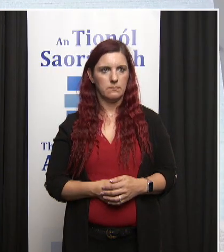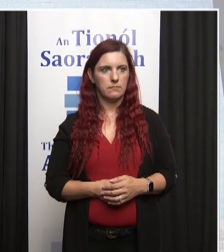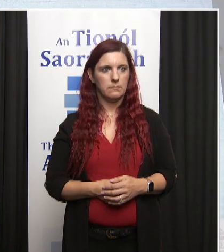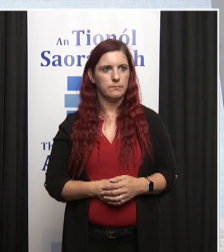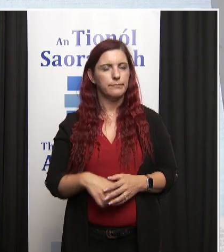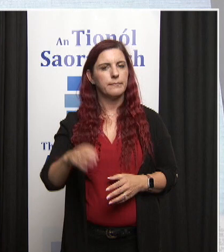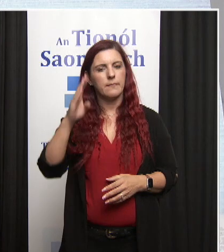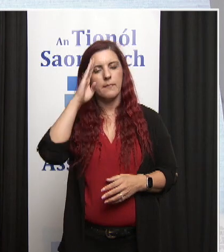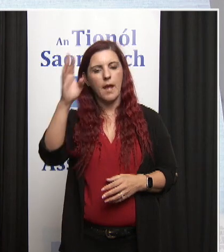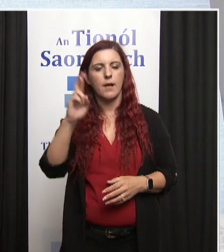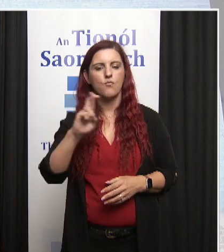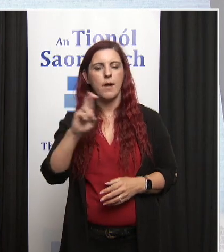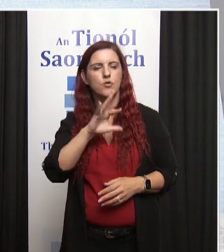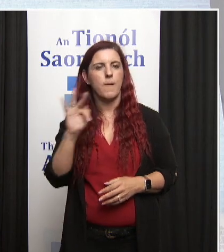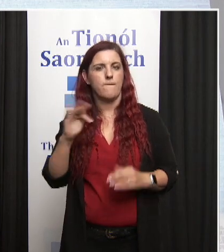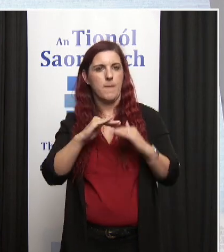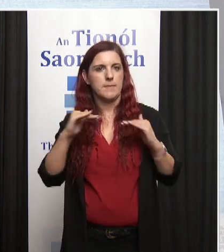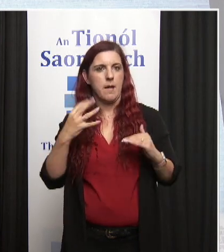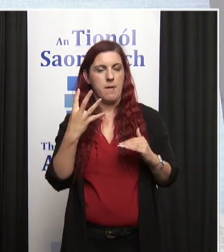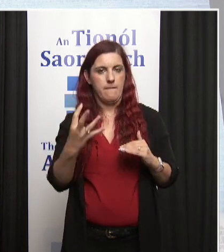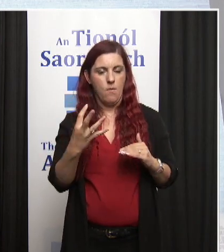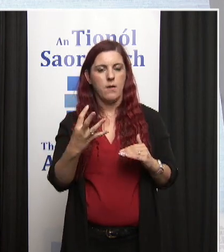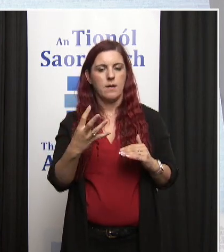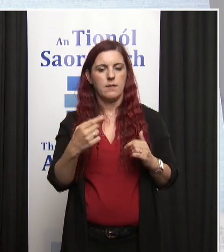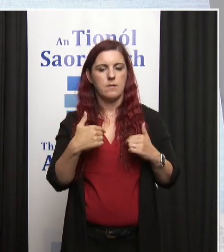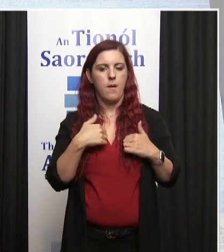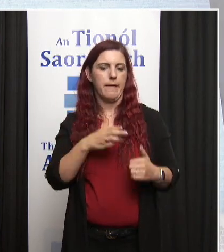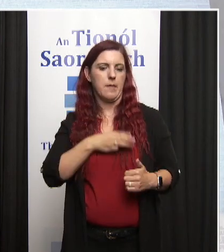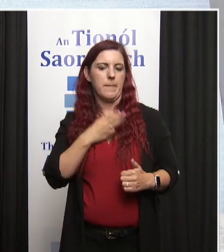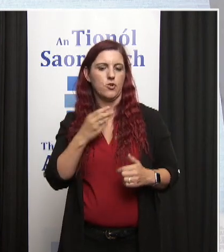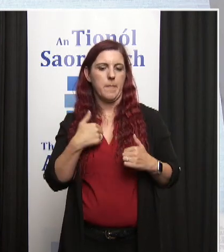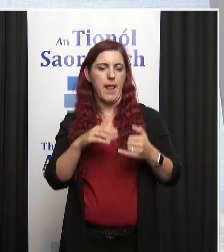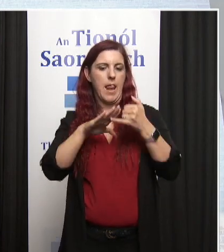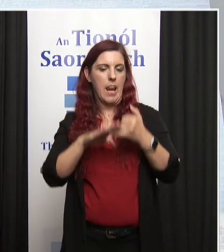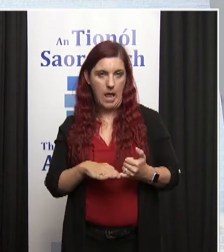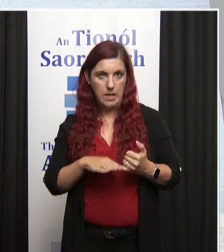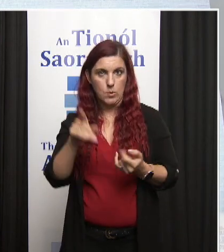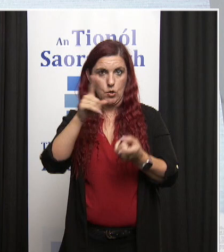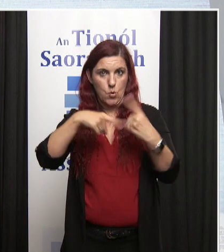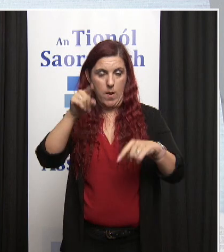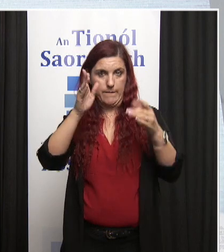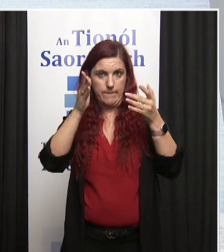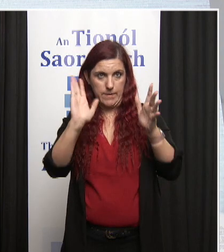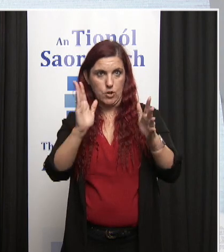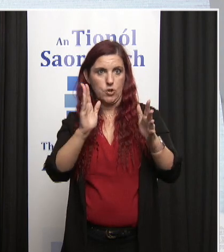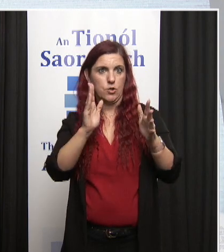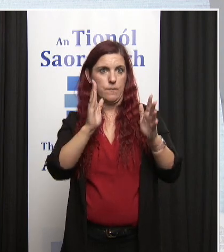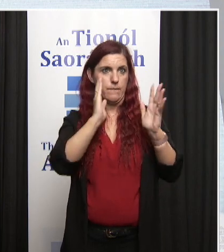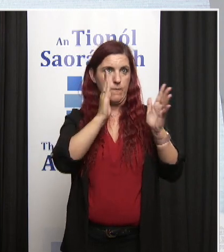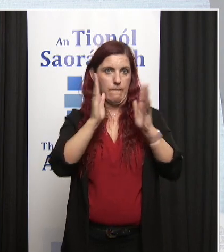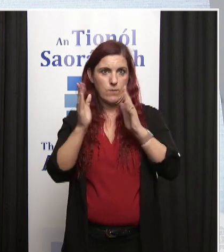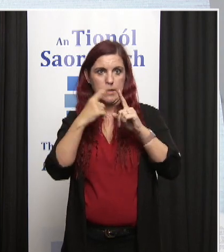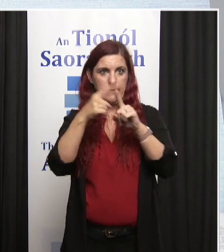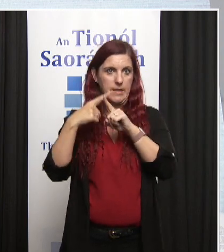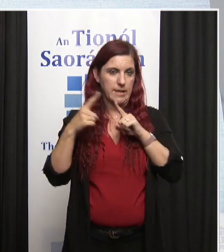Hi, I'm Rachel from Table 4. I have the pleasure of going last, so at this stage everybody else is concentrated on something else and hoping I'm